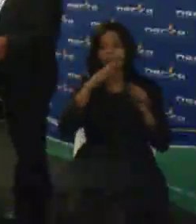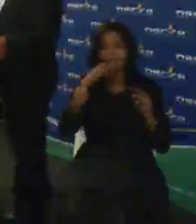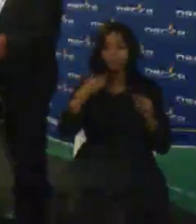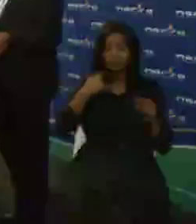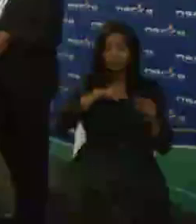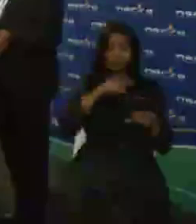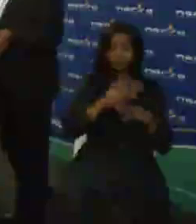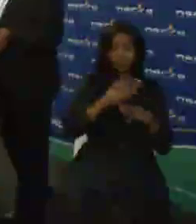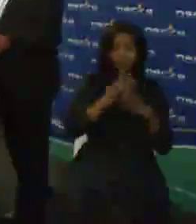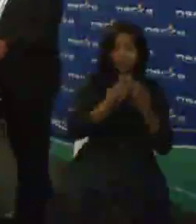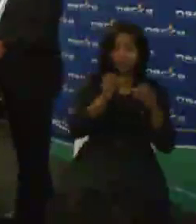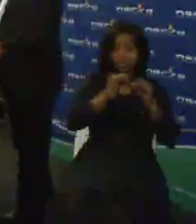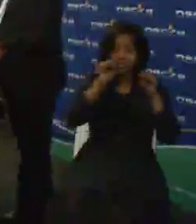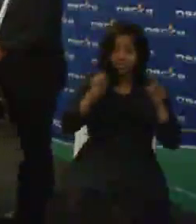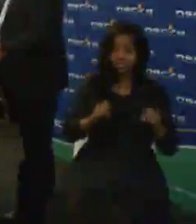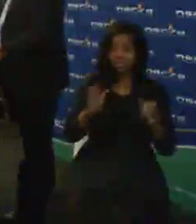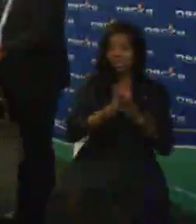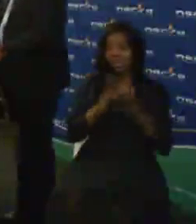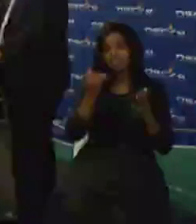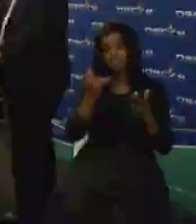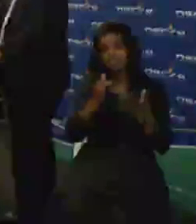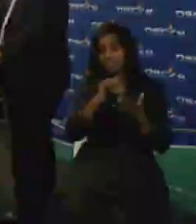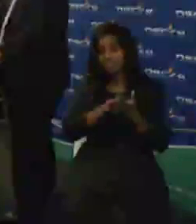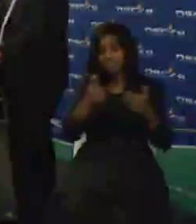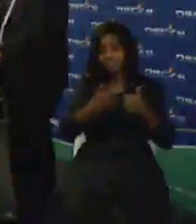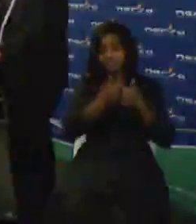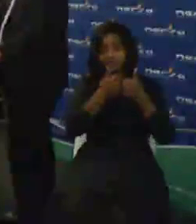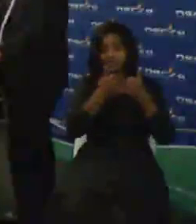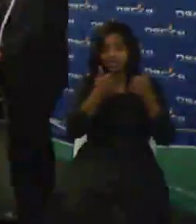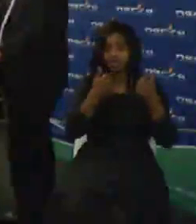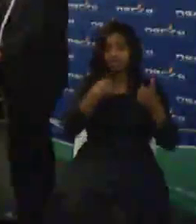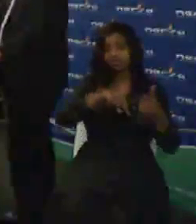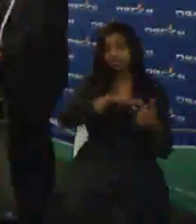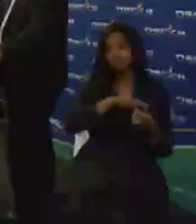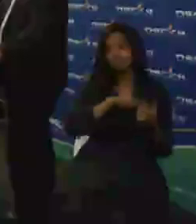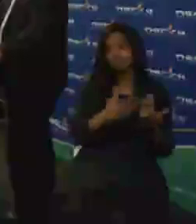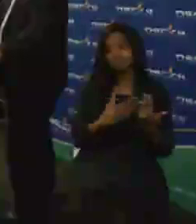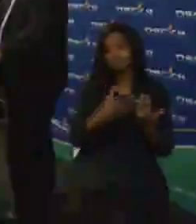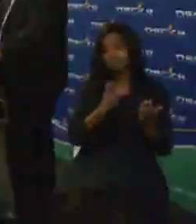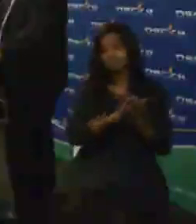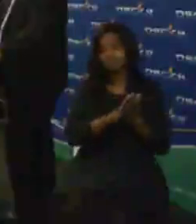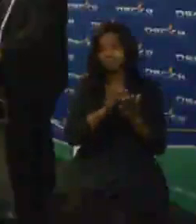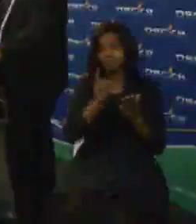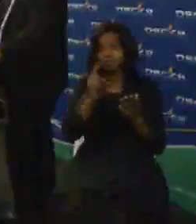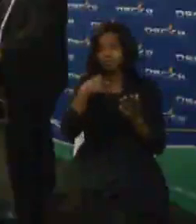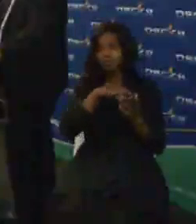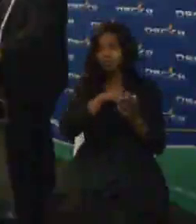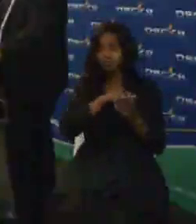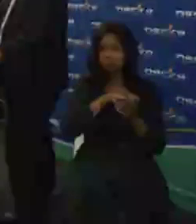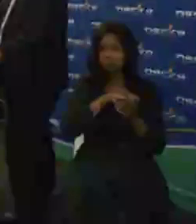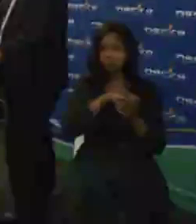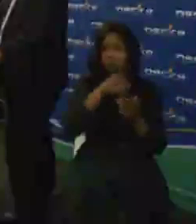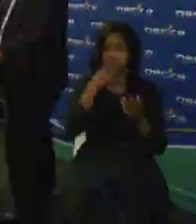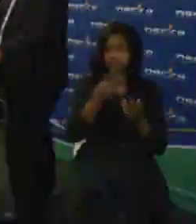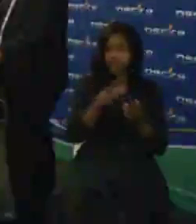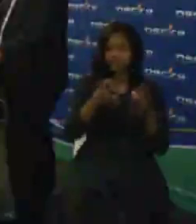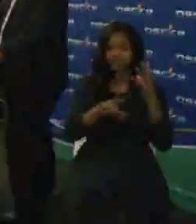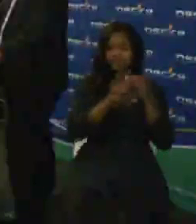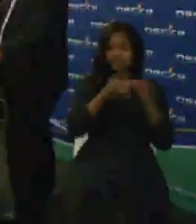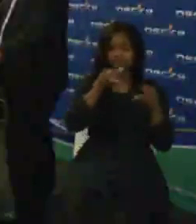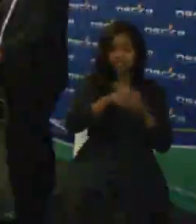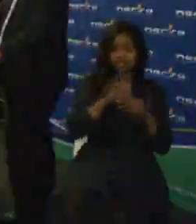with the system and the conditions that face us. And what we have included in